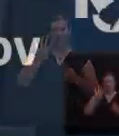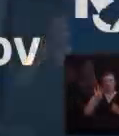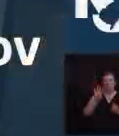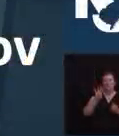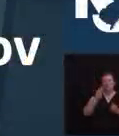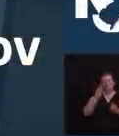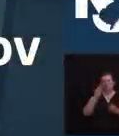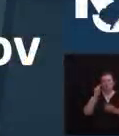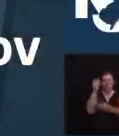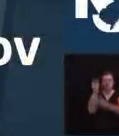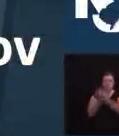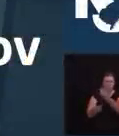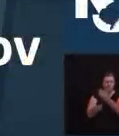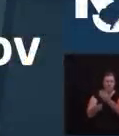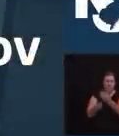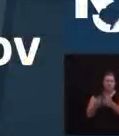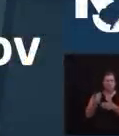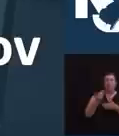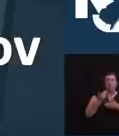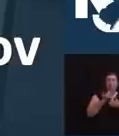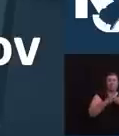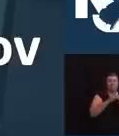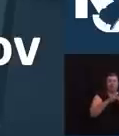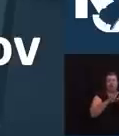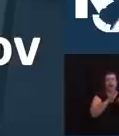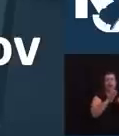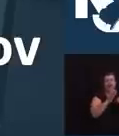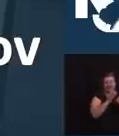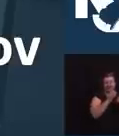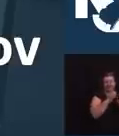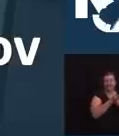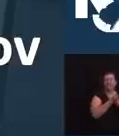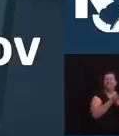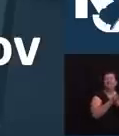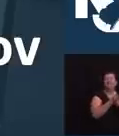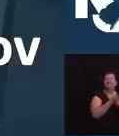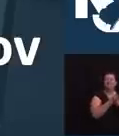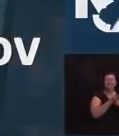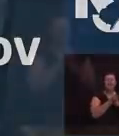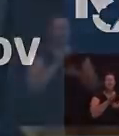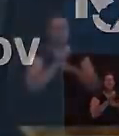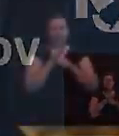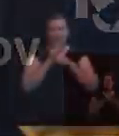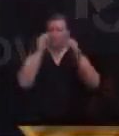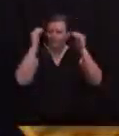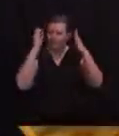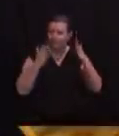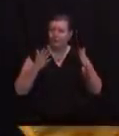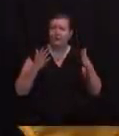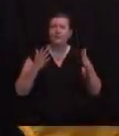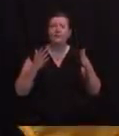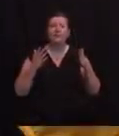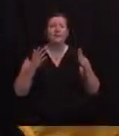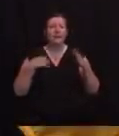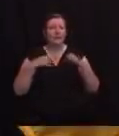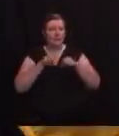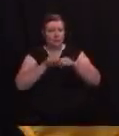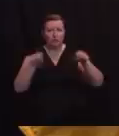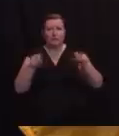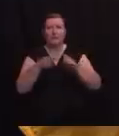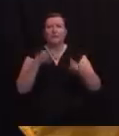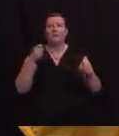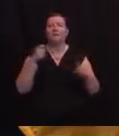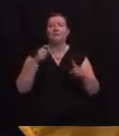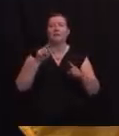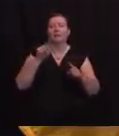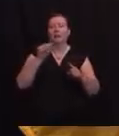native of Camden. He was a career educator with an undergraduate degree from LaSalle University and a master's of what was then called